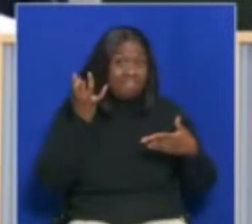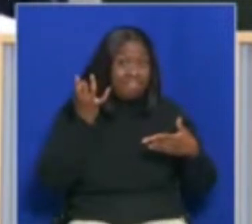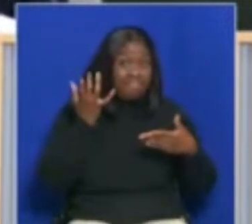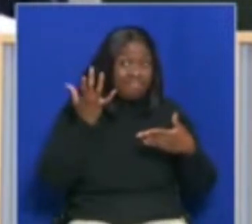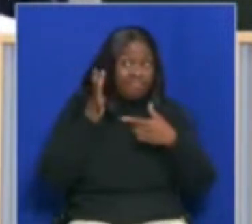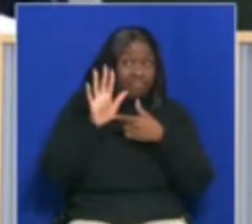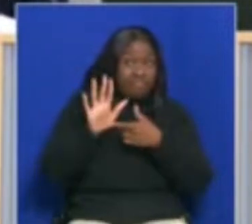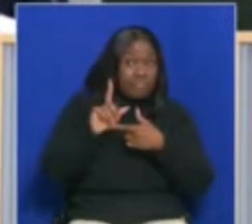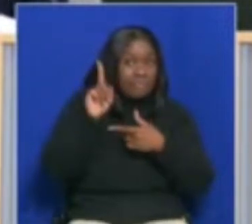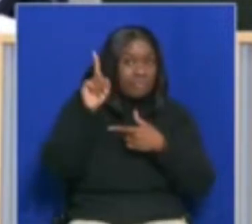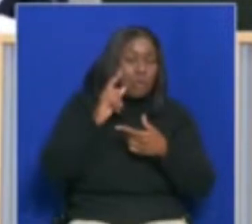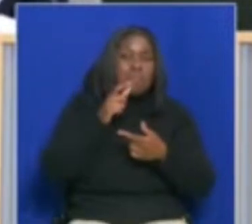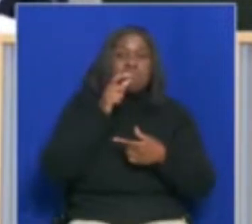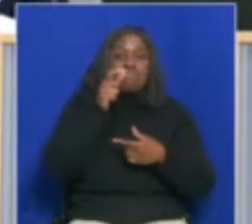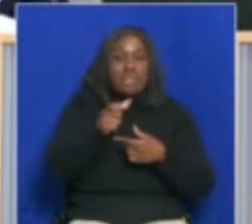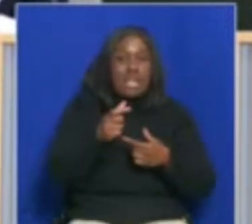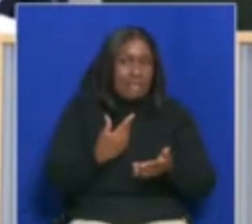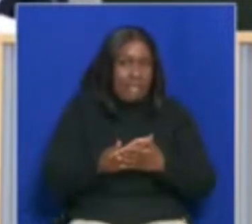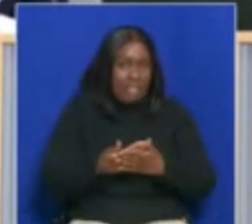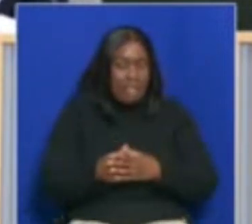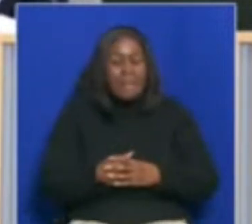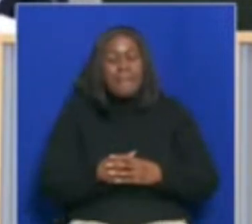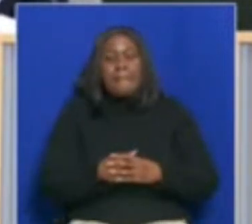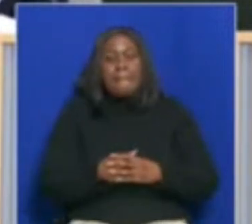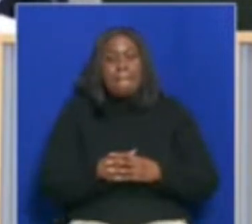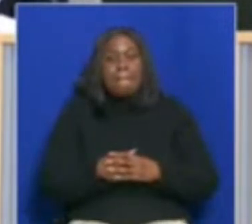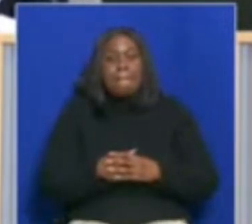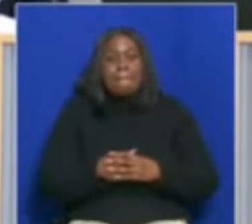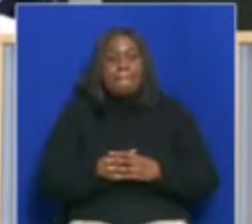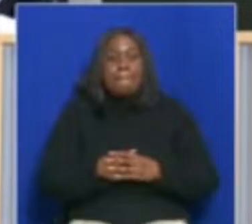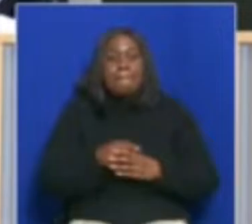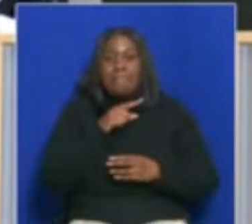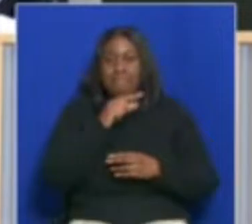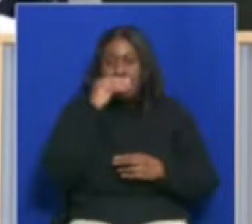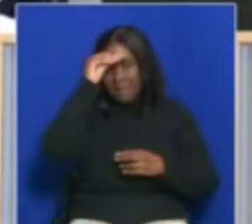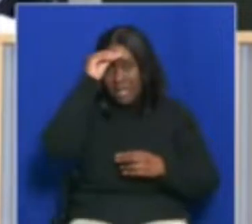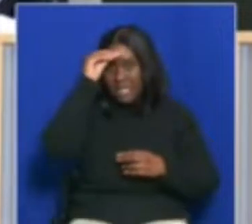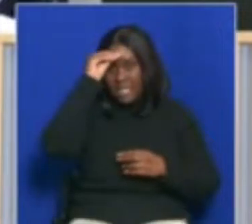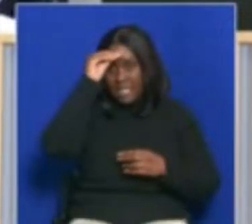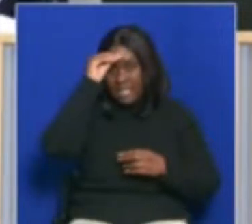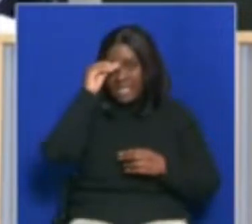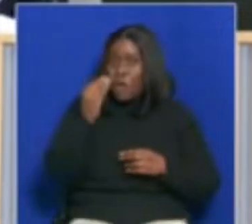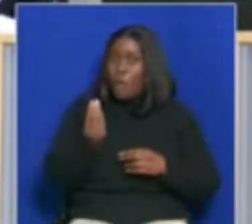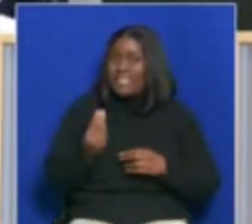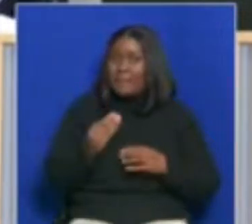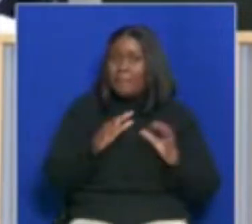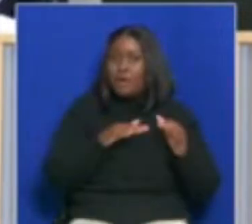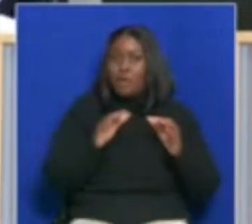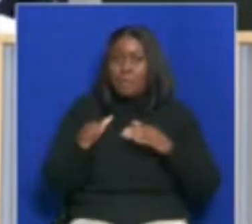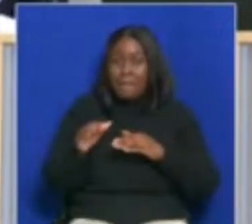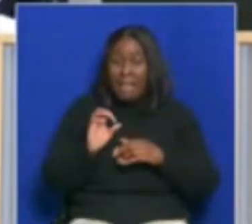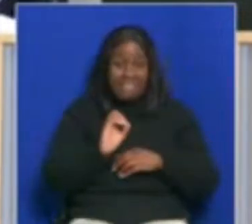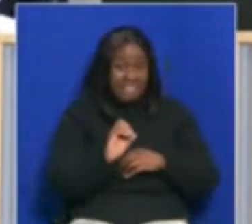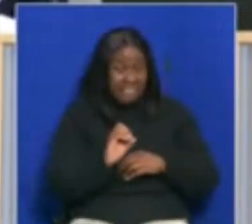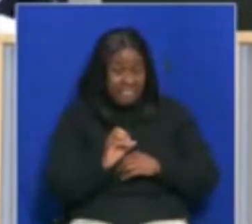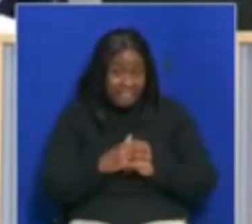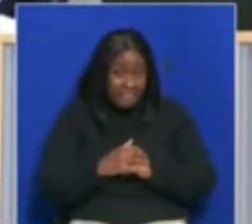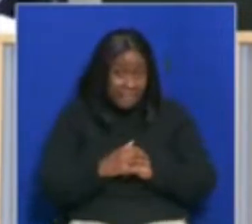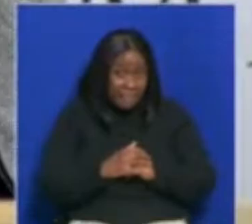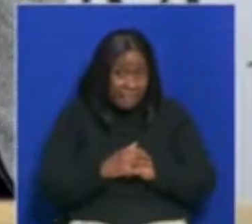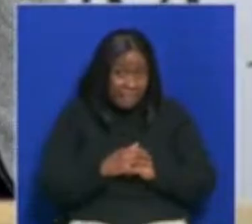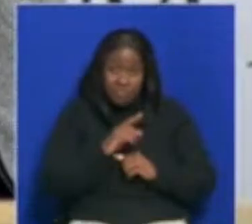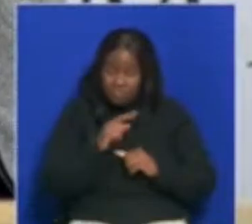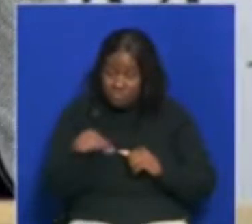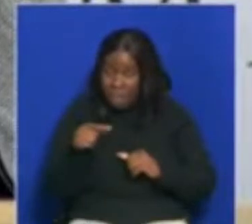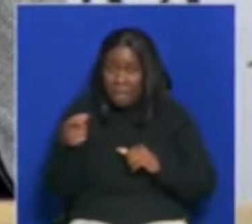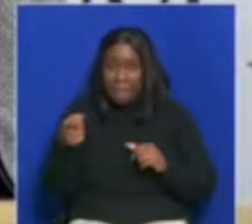that the police in fact have WhatsApp groups in which they communicate to